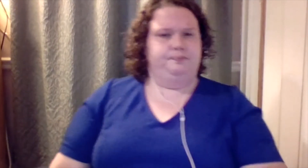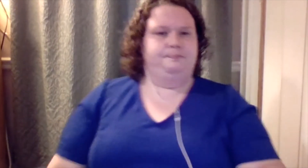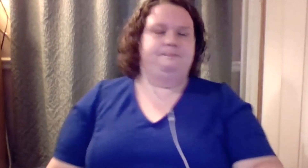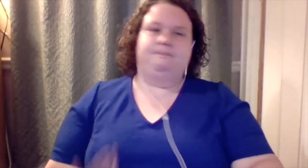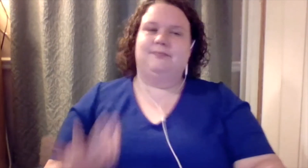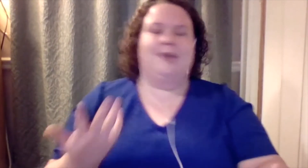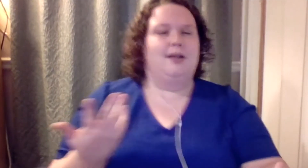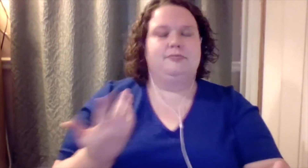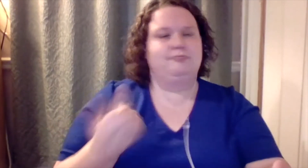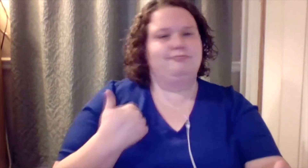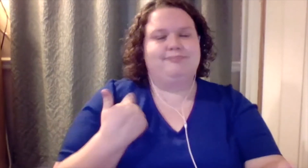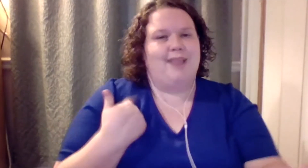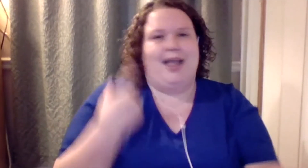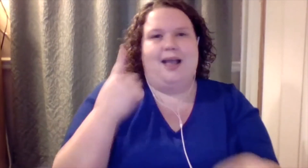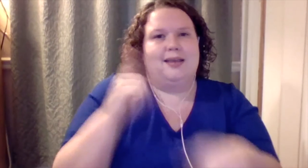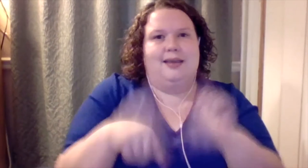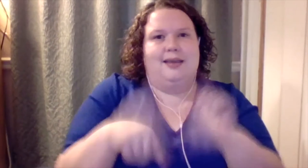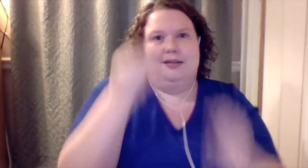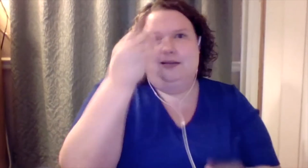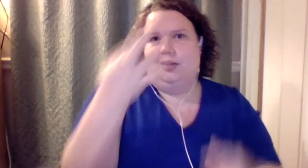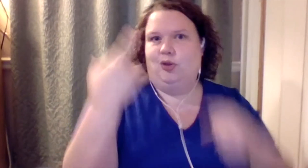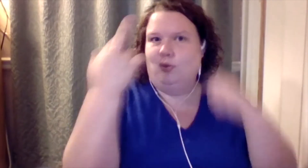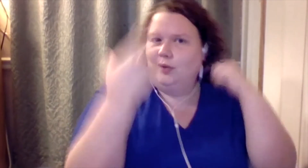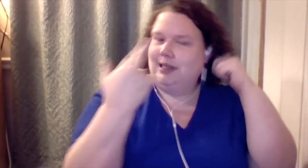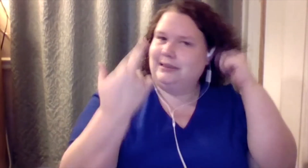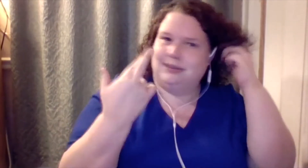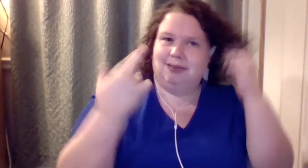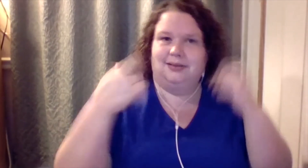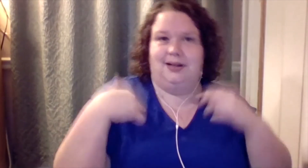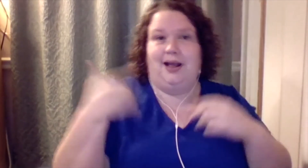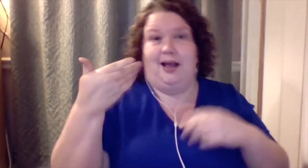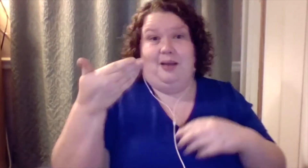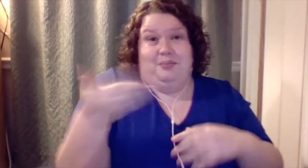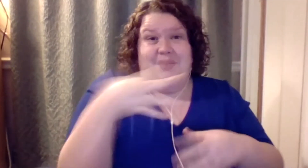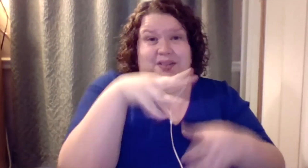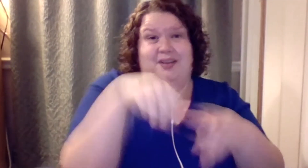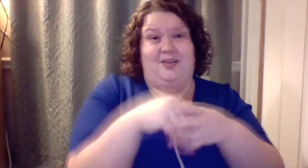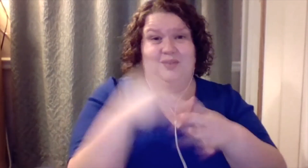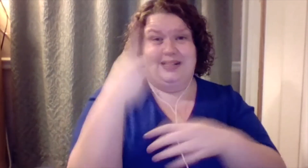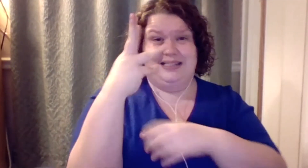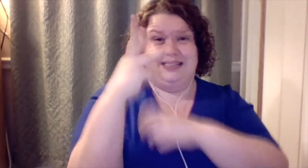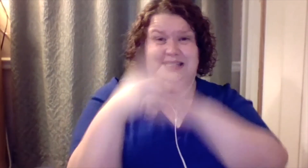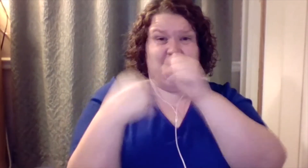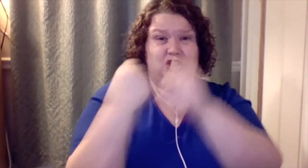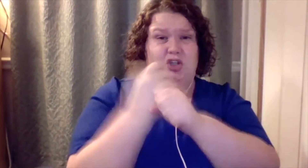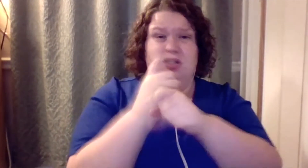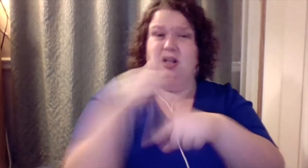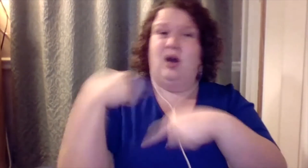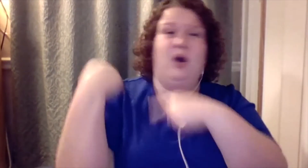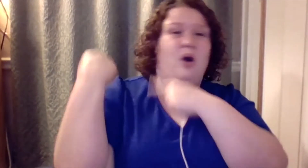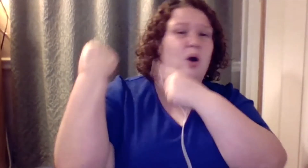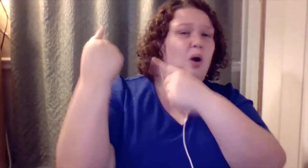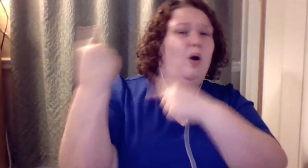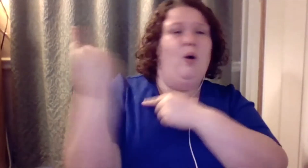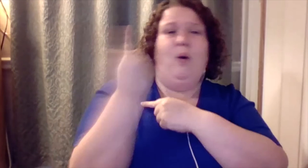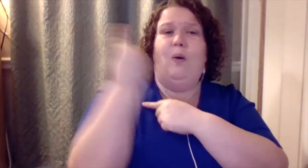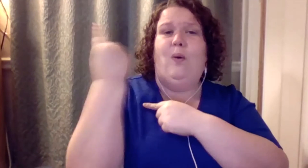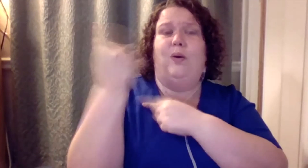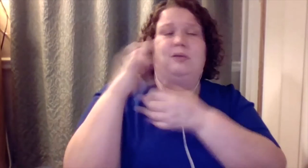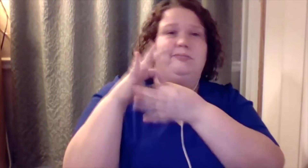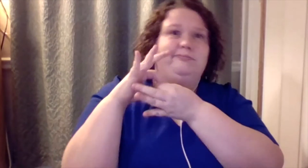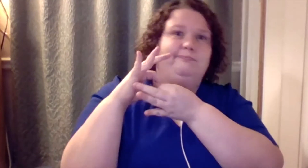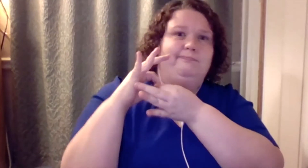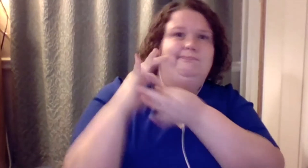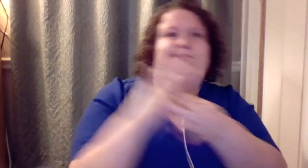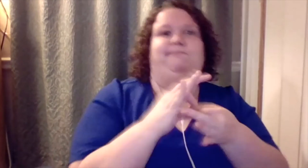I can't tell you exactly what it is. I've been there for 6 years, but it's always been a tight-knit community before I even